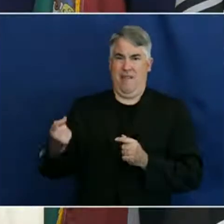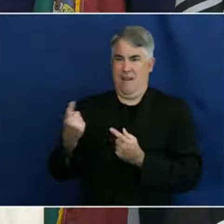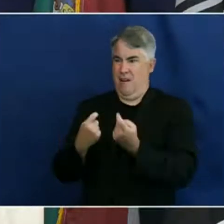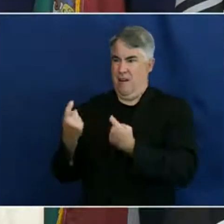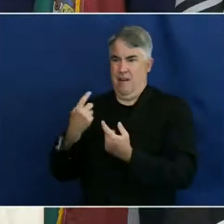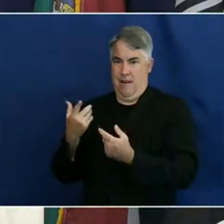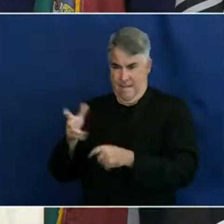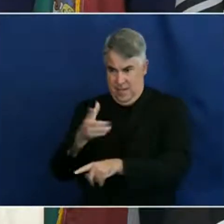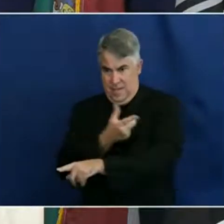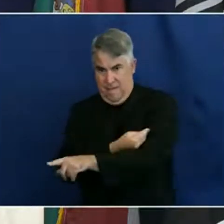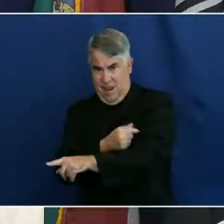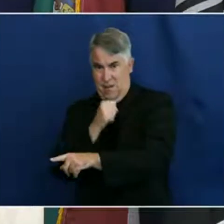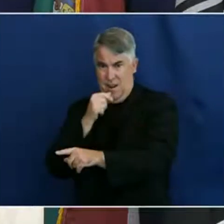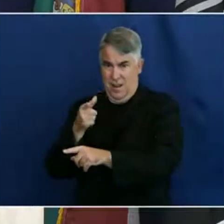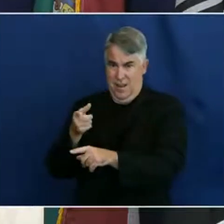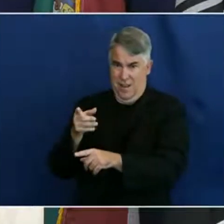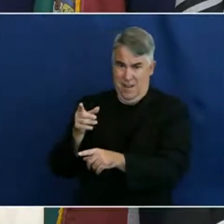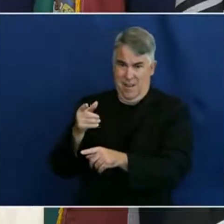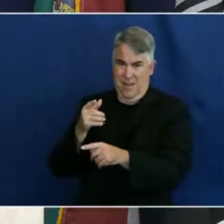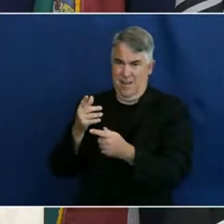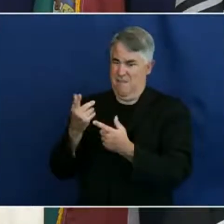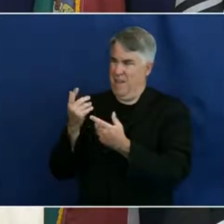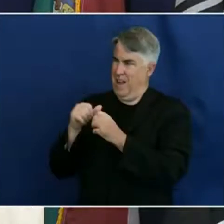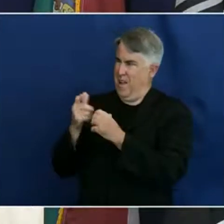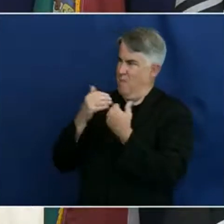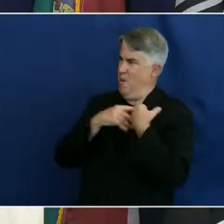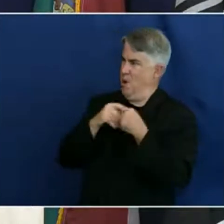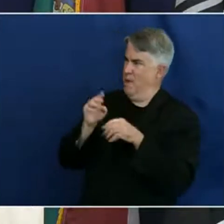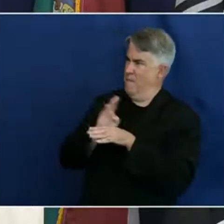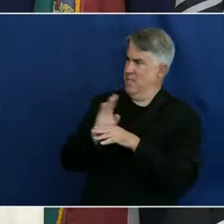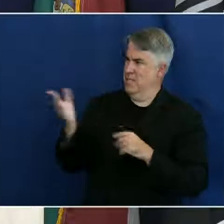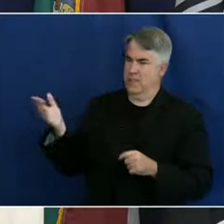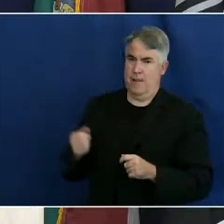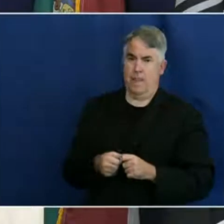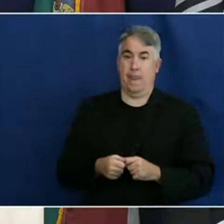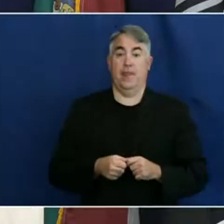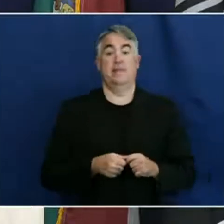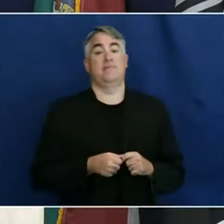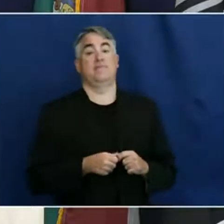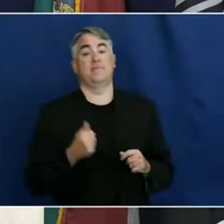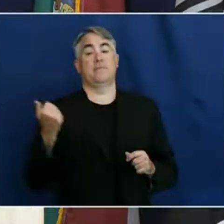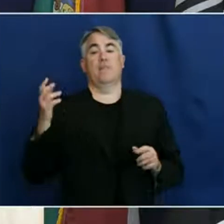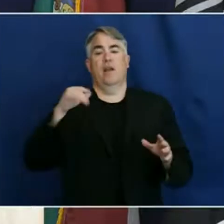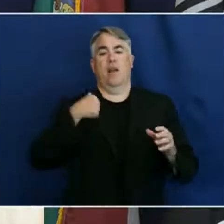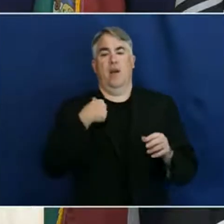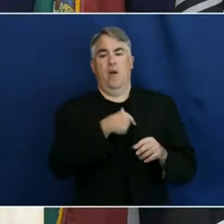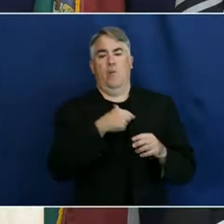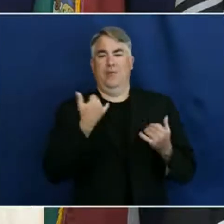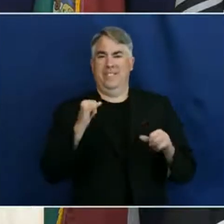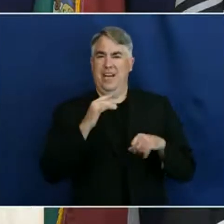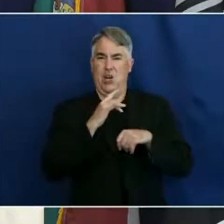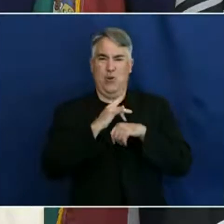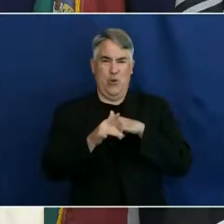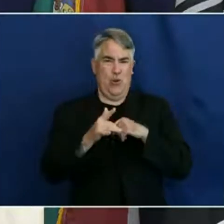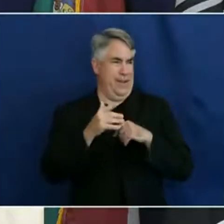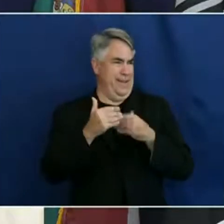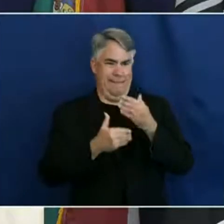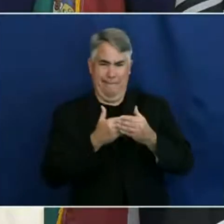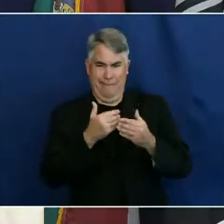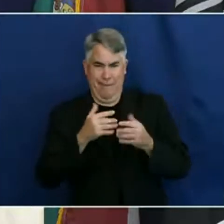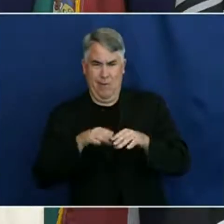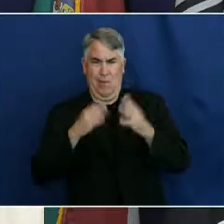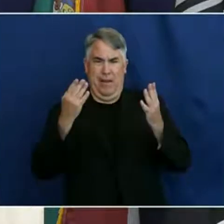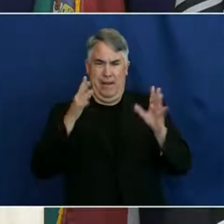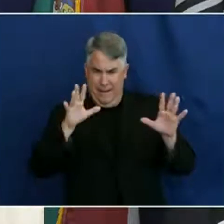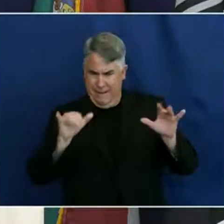comment on the burden that potentially puts on businesses? Yeah, Artie, we're still in the early phases of kind of getting that guidance and